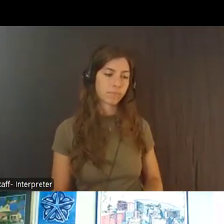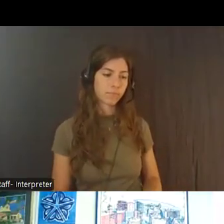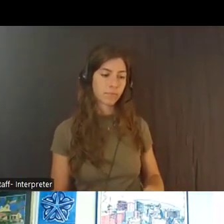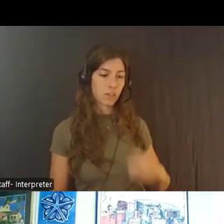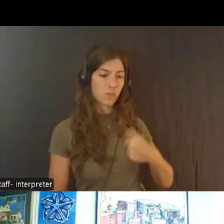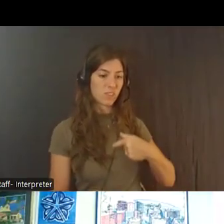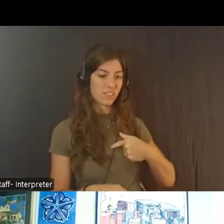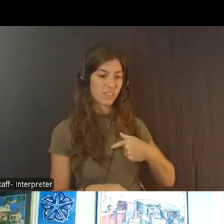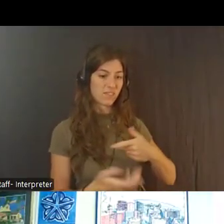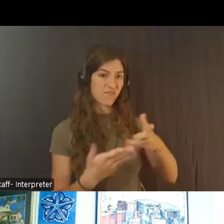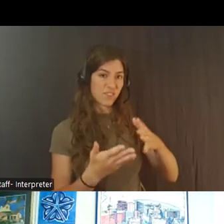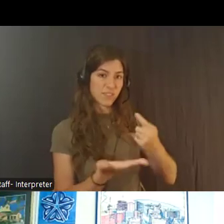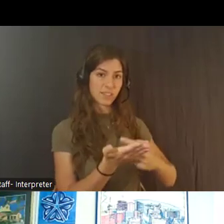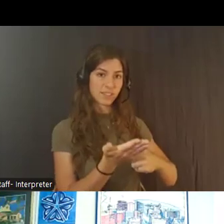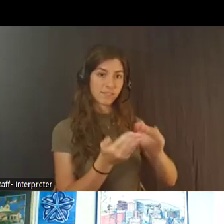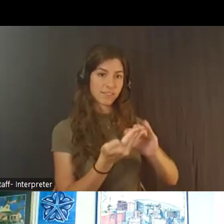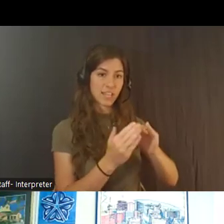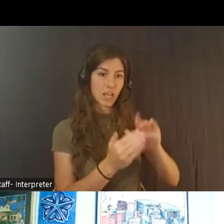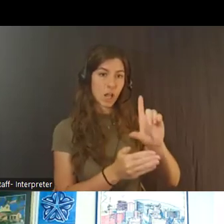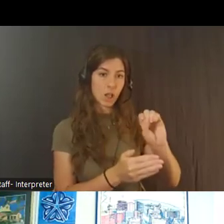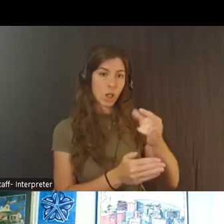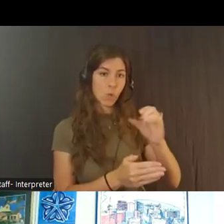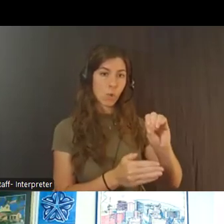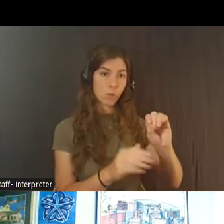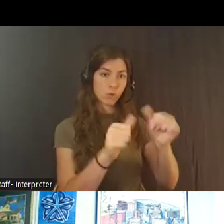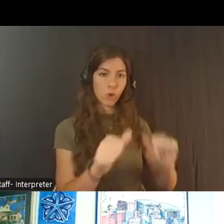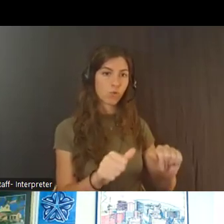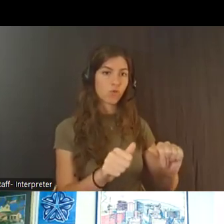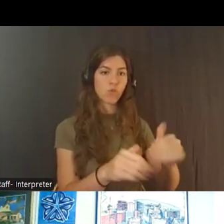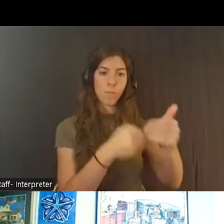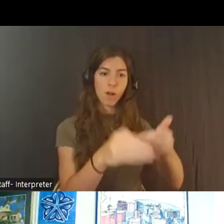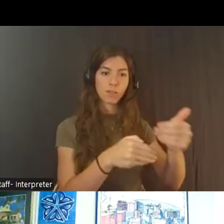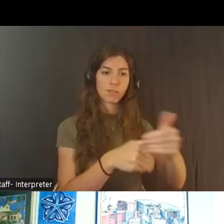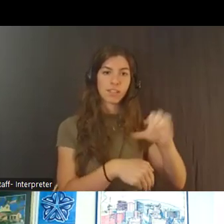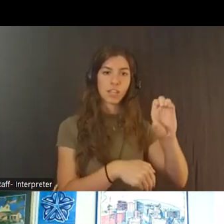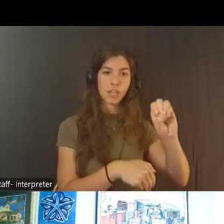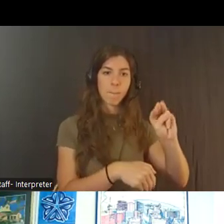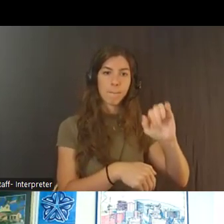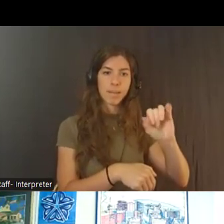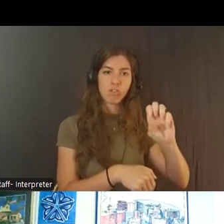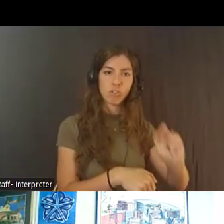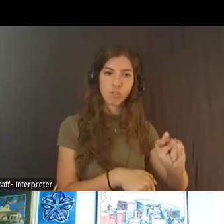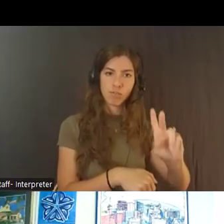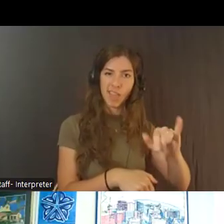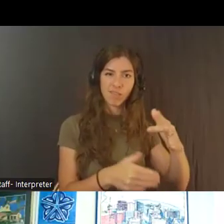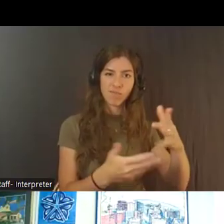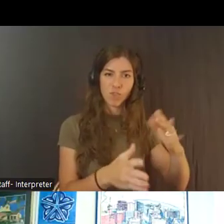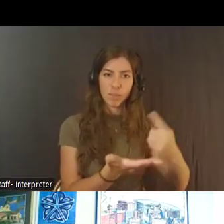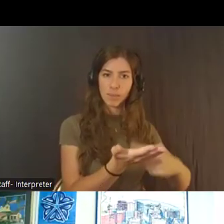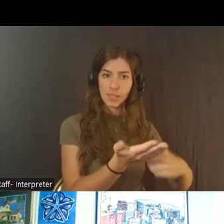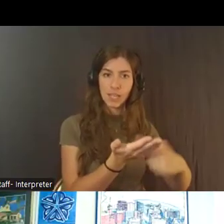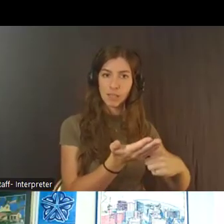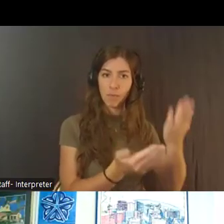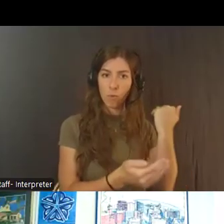about the city logo sculpture process and commission and that whole thing? Has that been addressed here at all in this